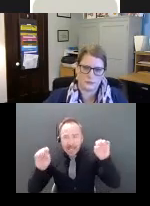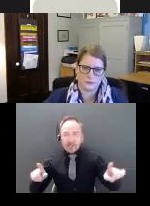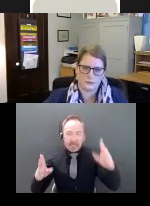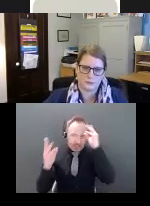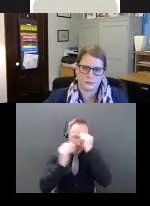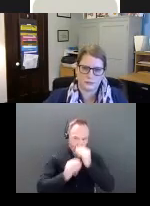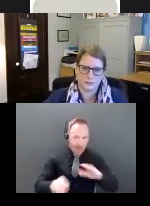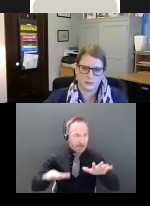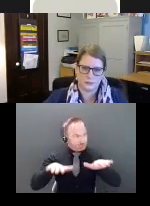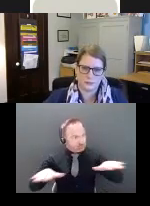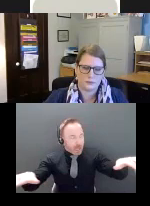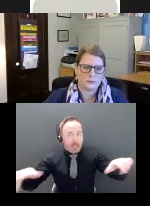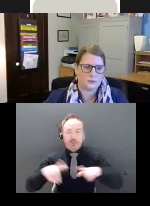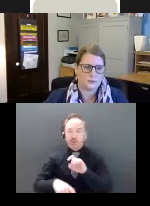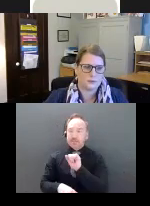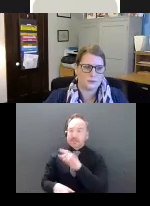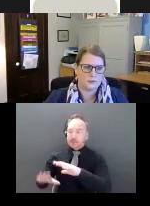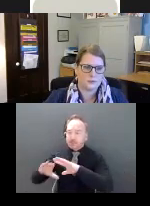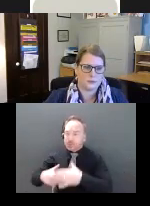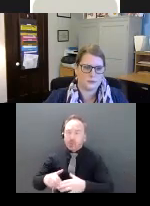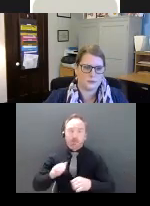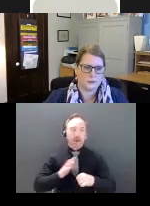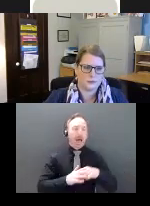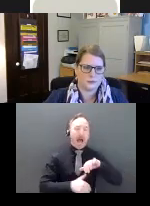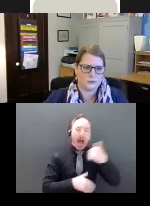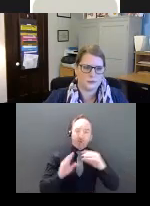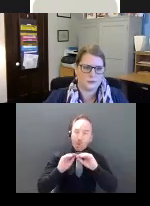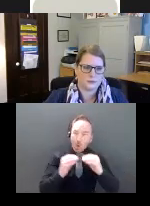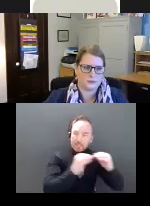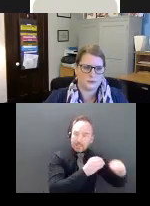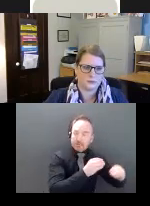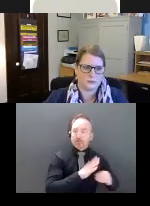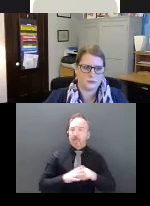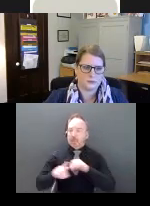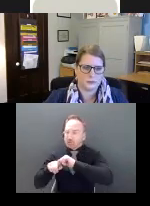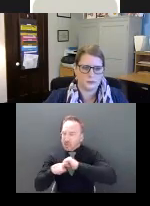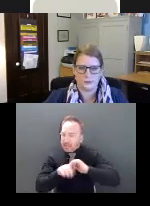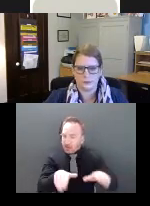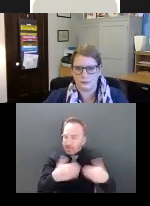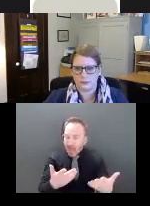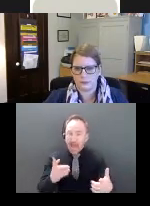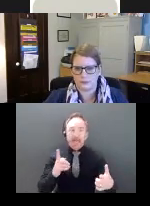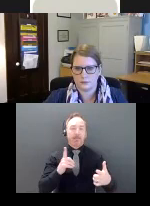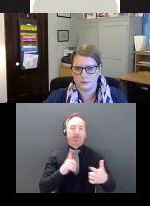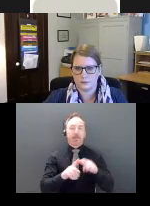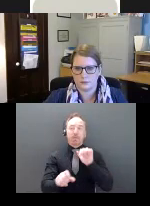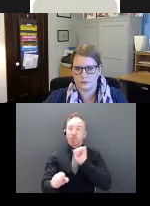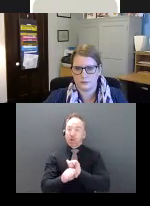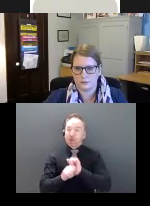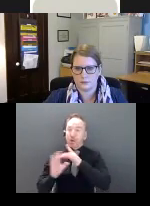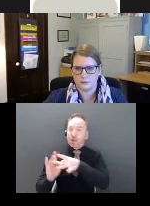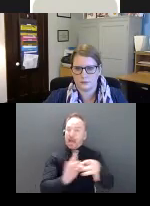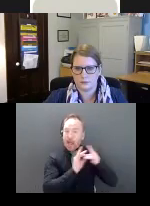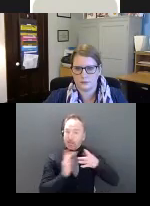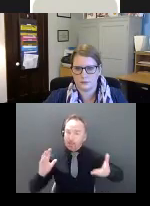provider organizations to provide training. And we work collaboratively with our like-minded organizations to